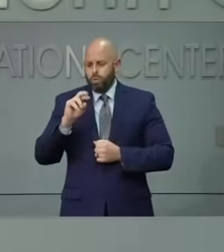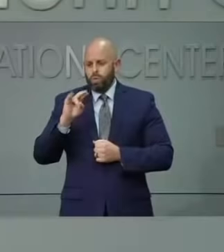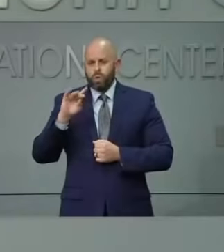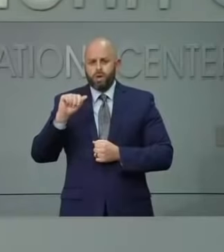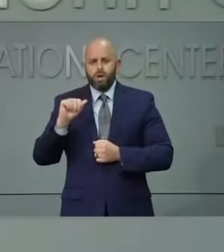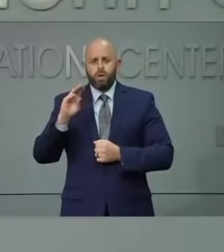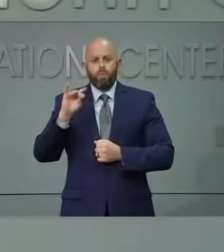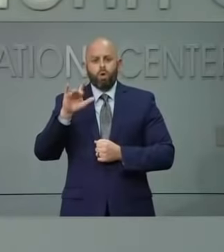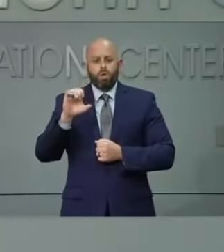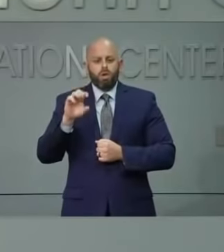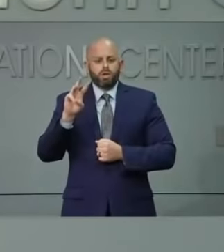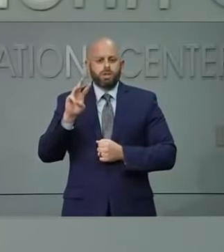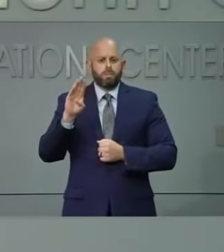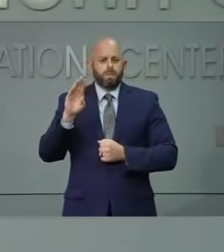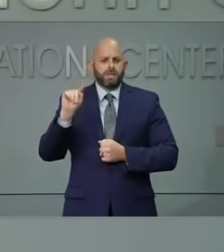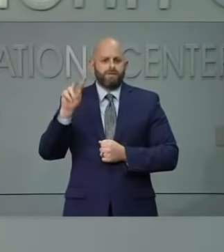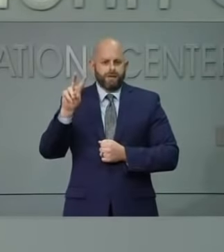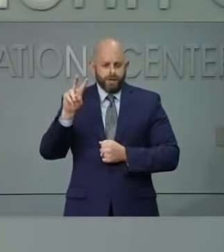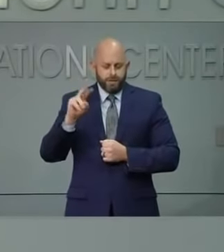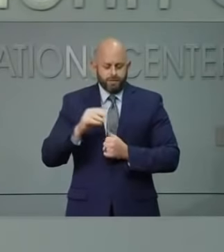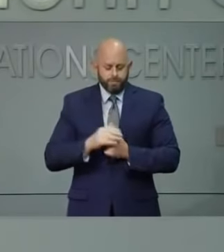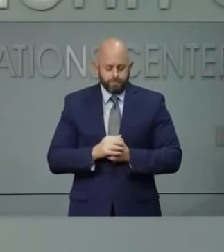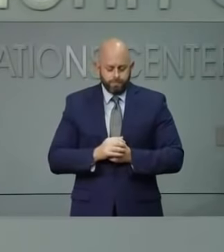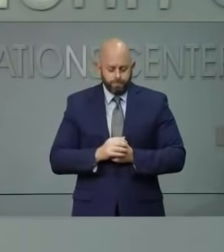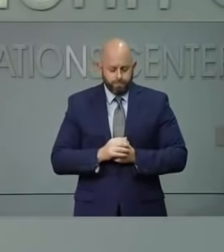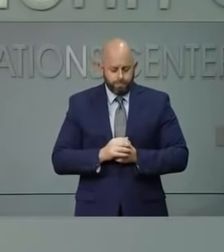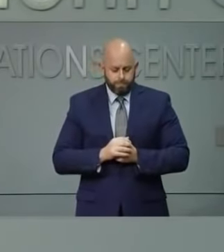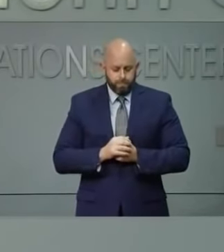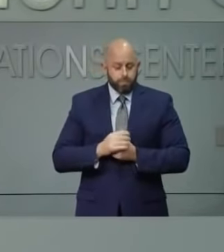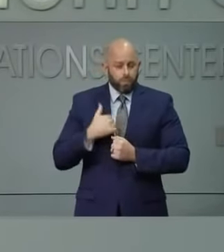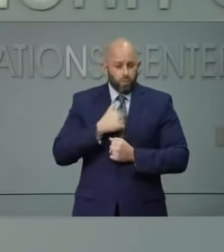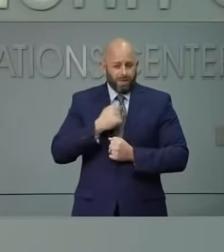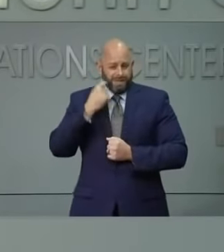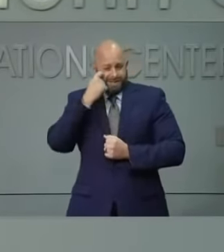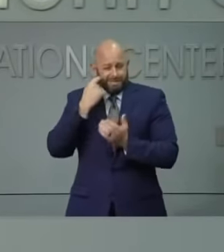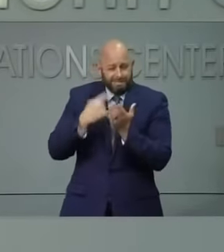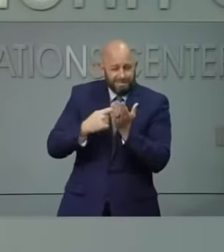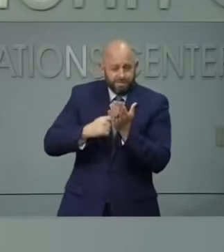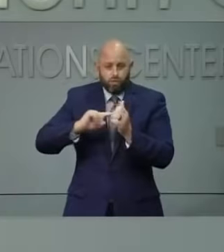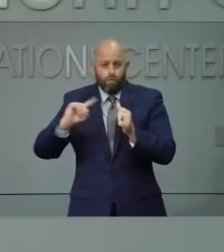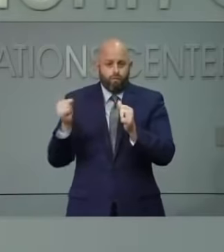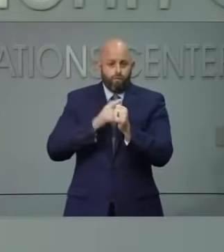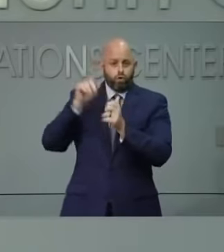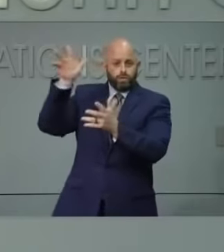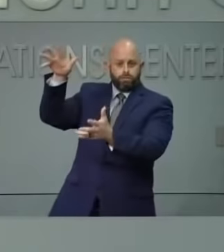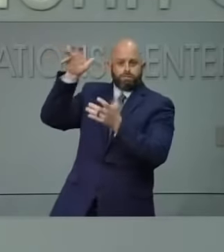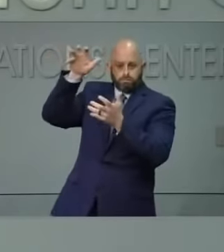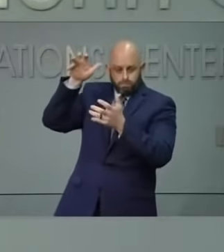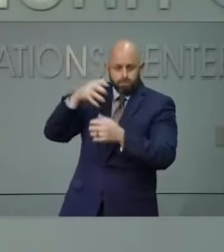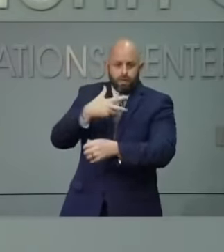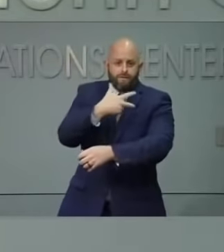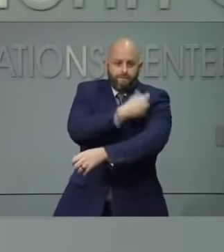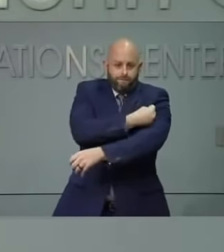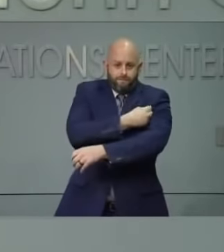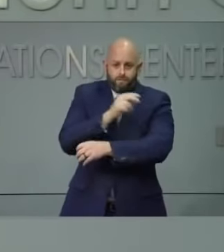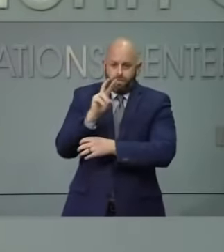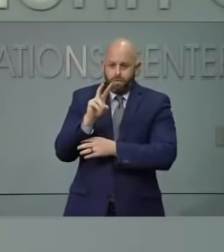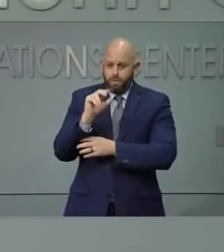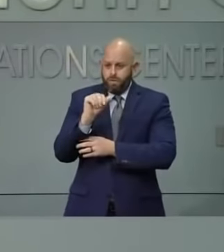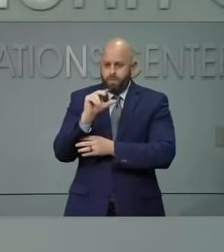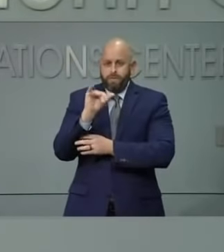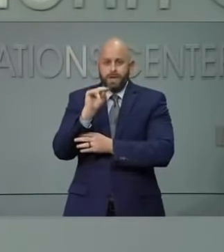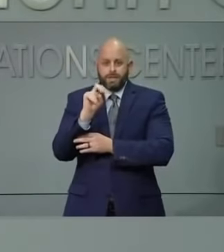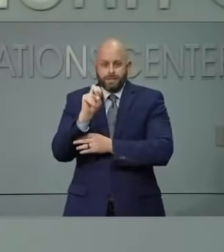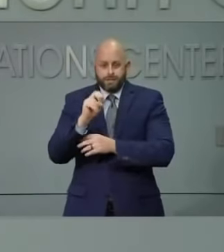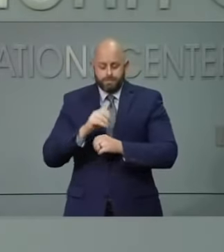talking about the vaccine coming, the first wave. A question some people are asking is people who have